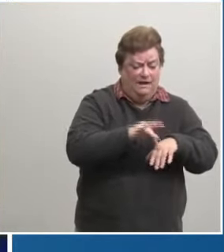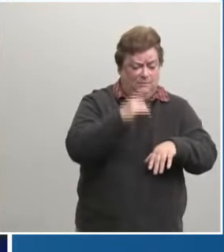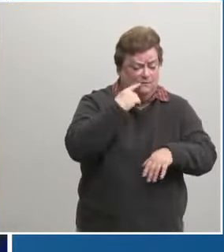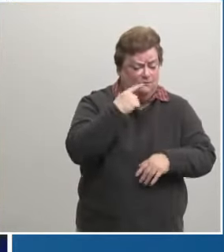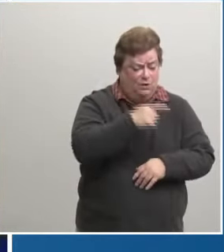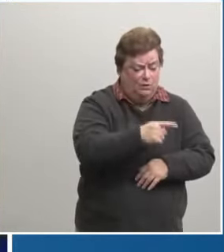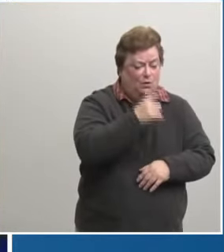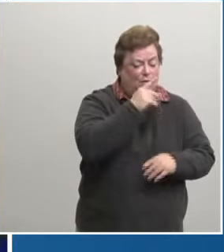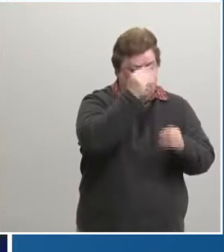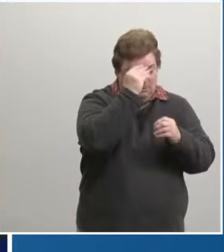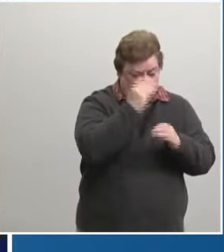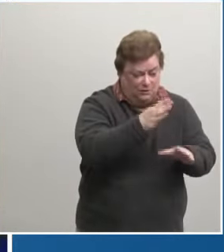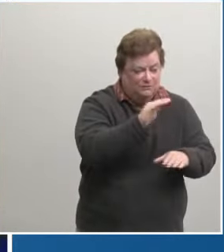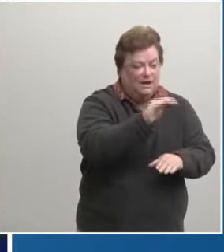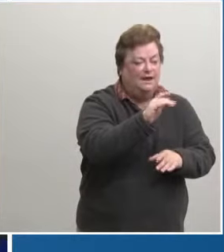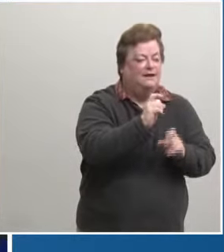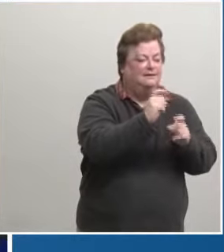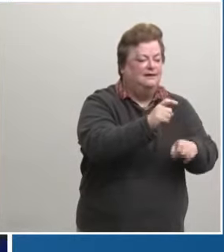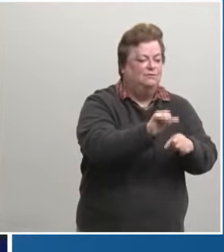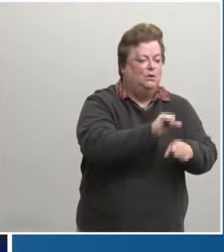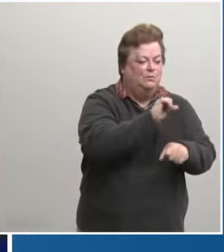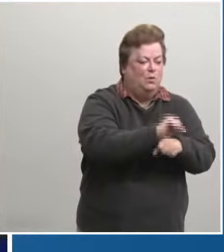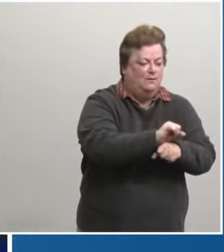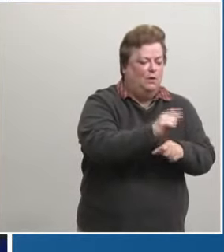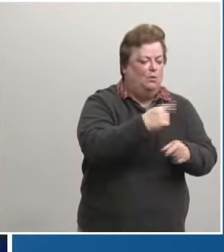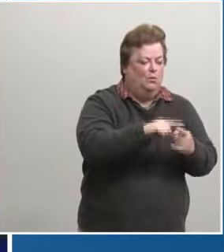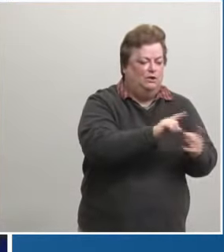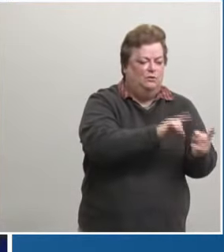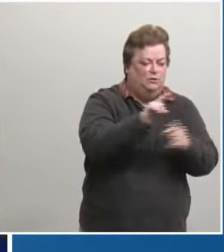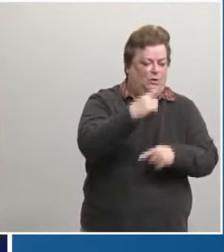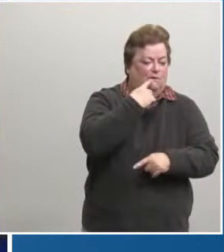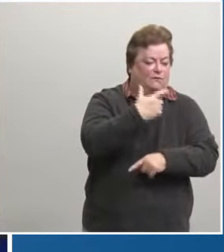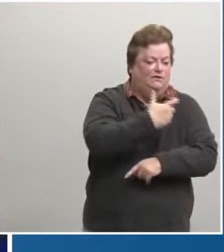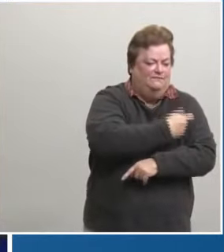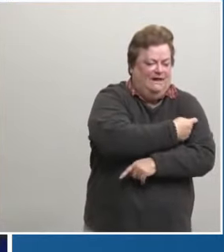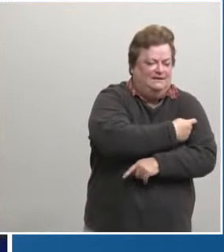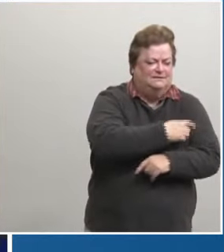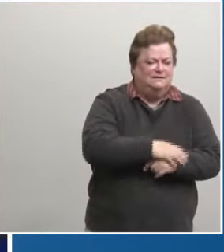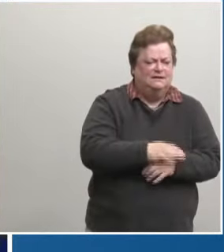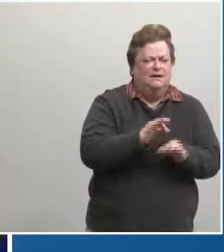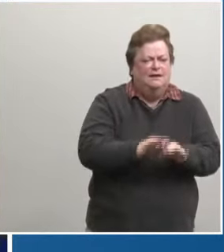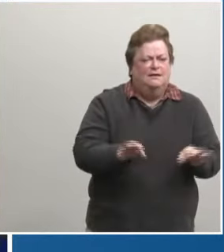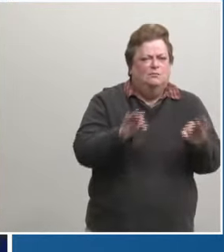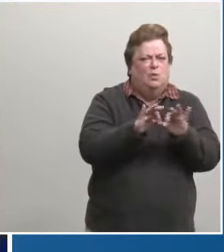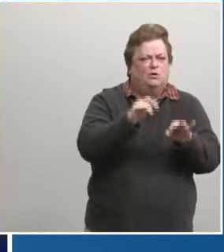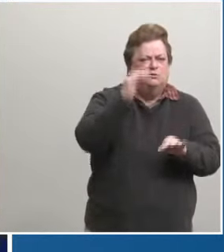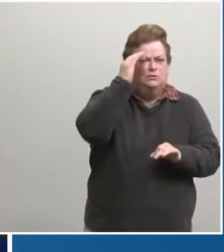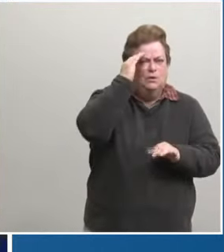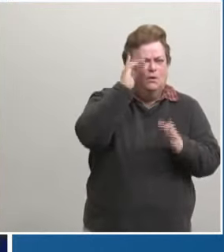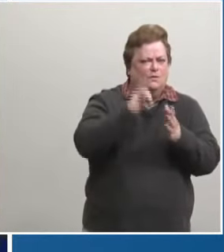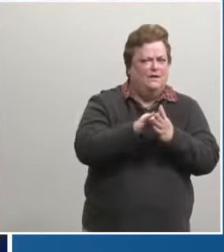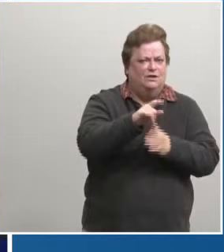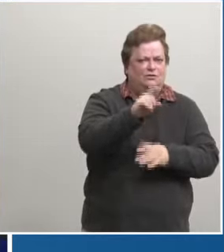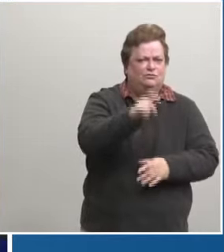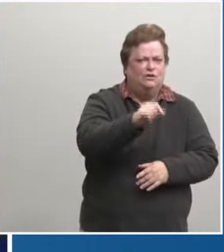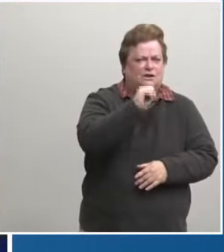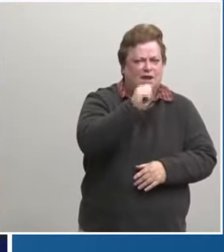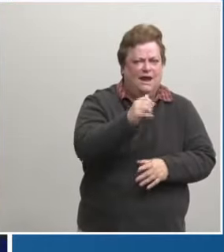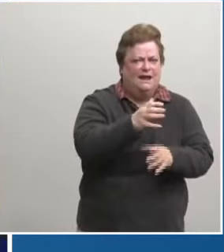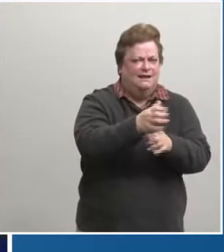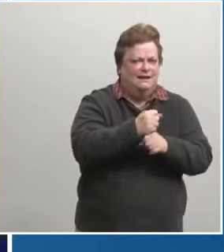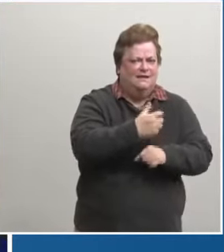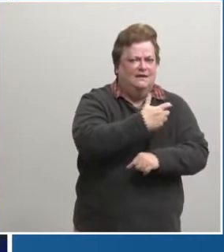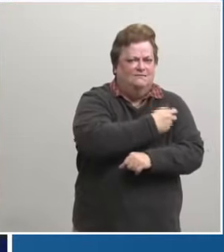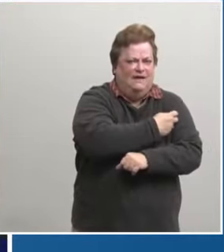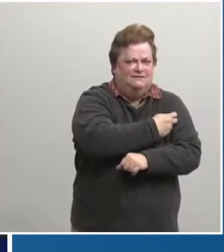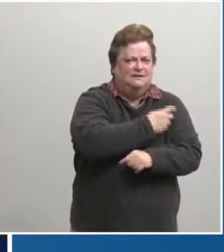be notified and given an appointment to be vaccinated. It is important to know that you should not seek a